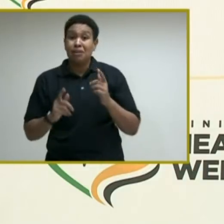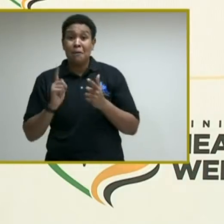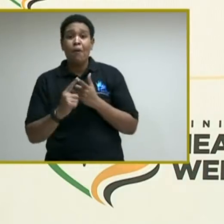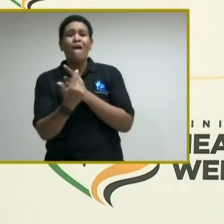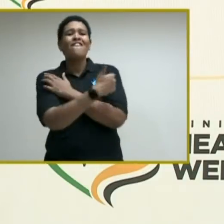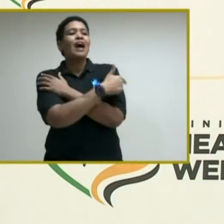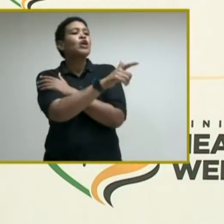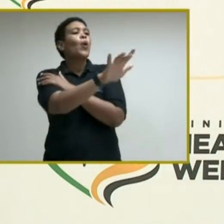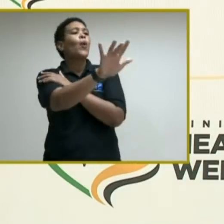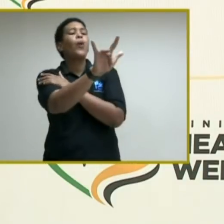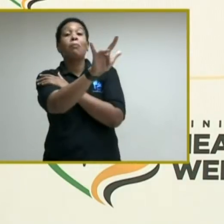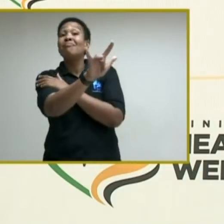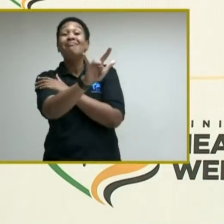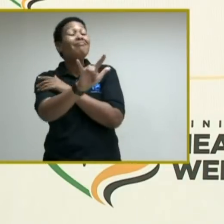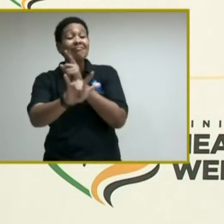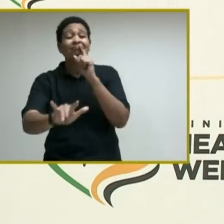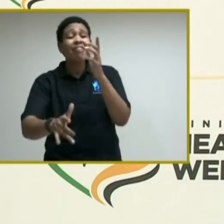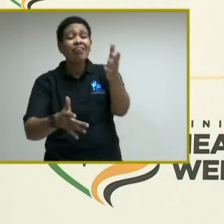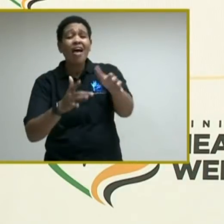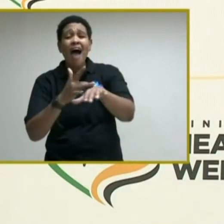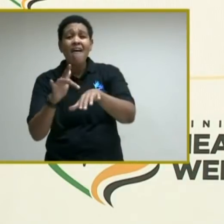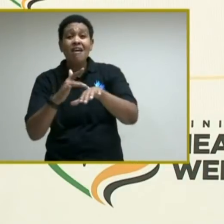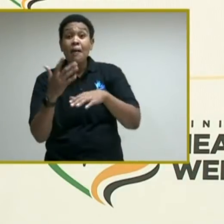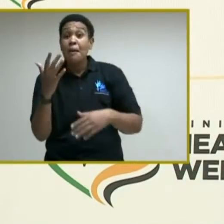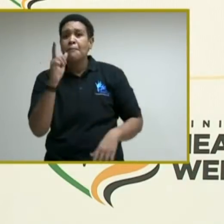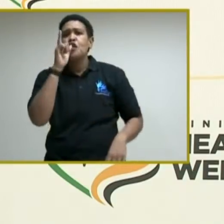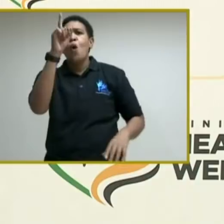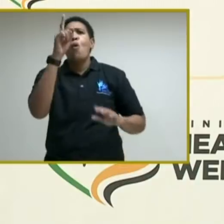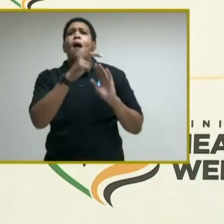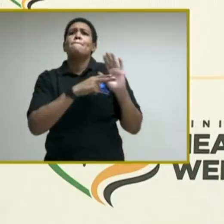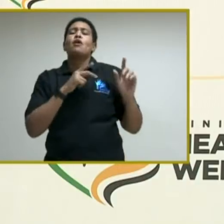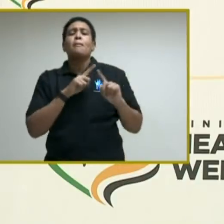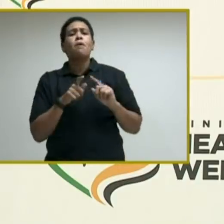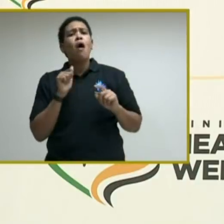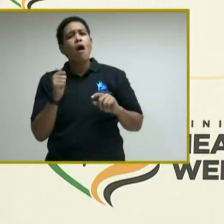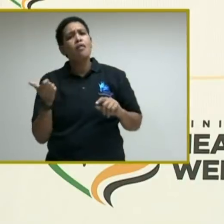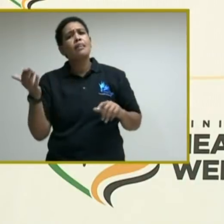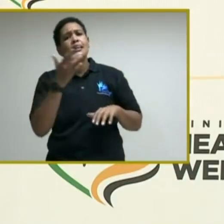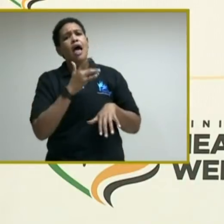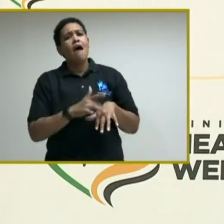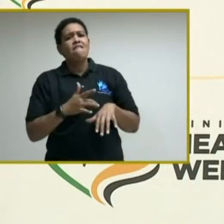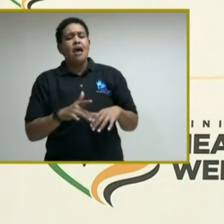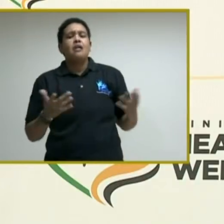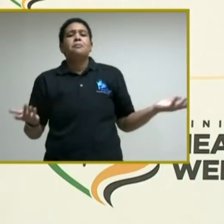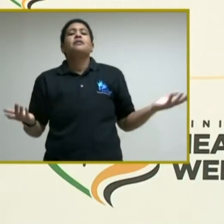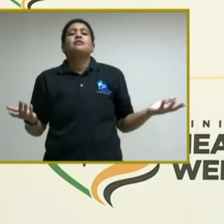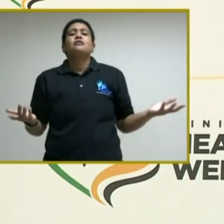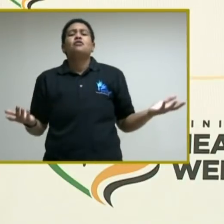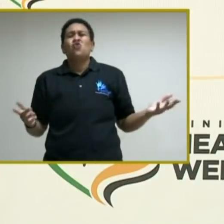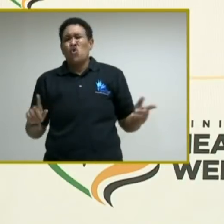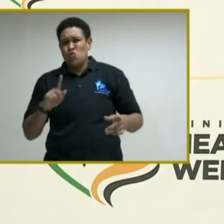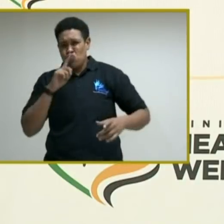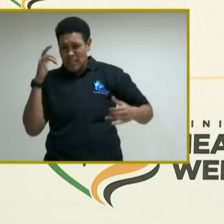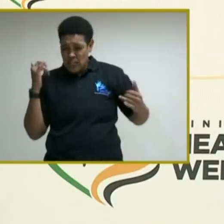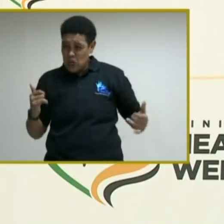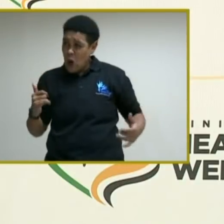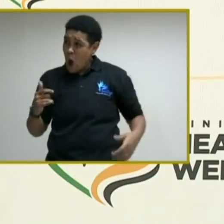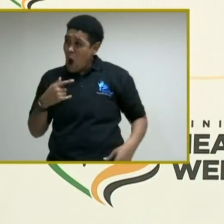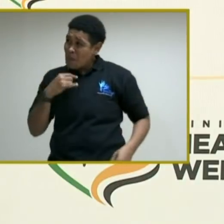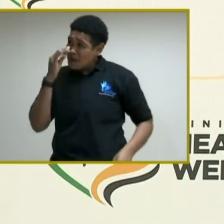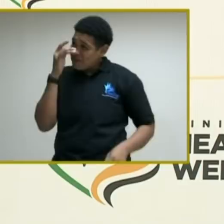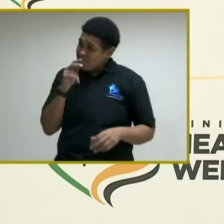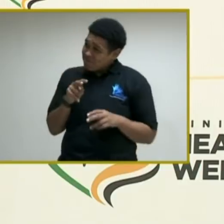not available, because they are. Maybe not one brand, but others are. So it really now boils down